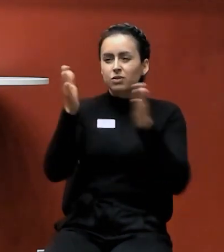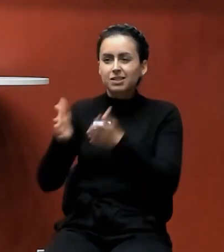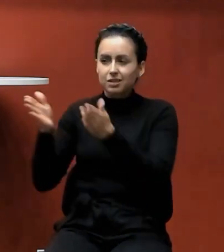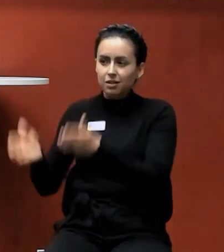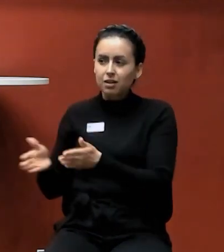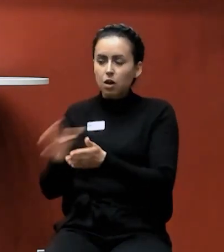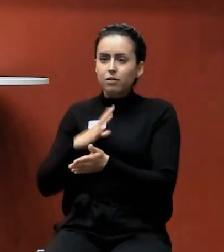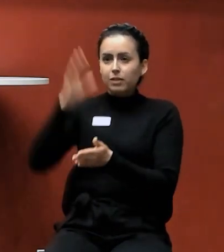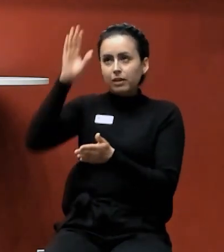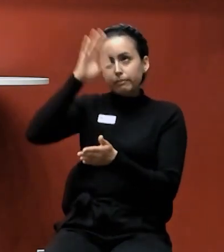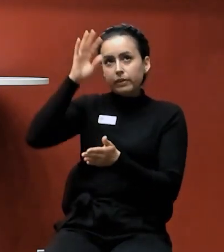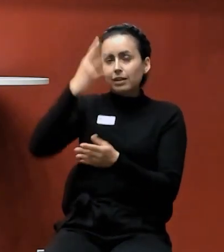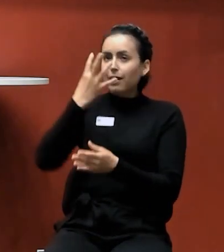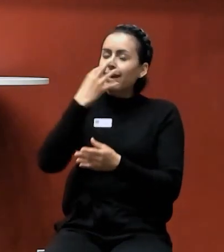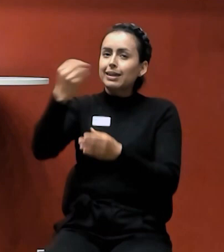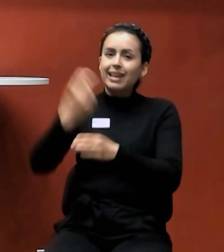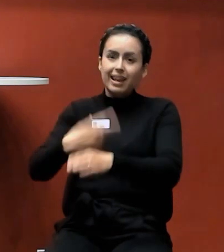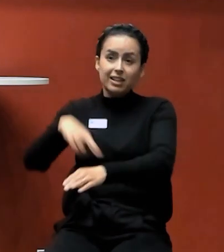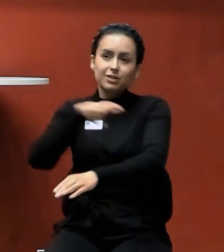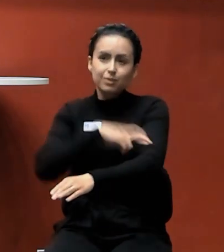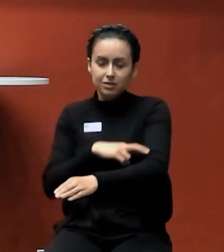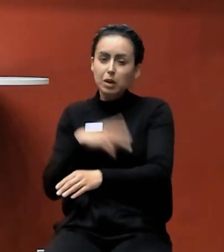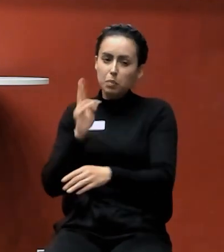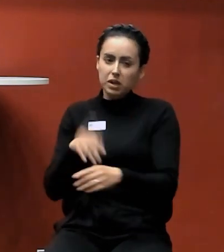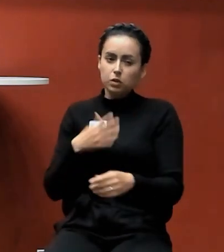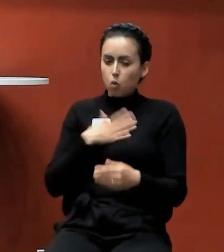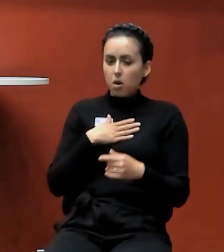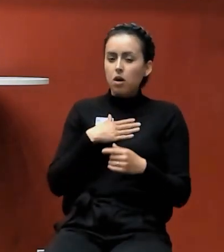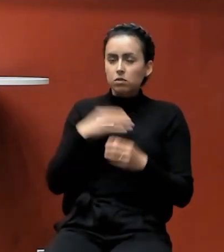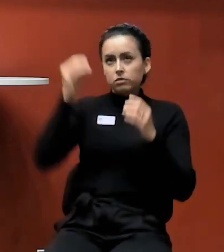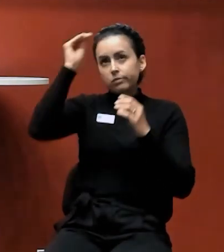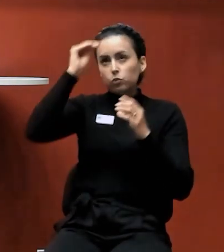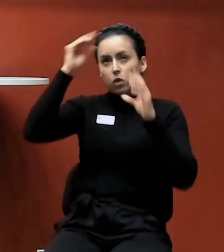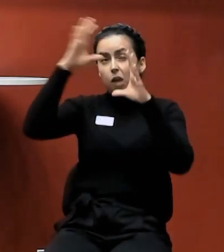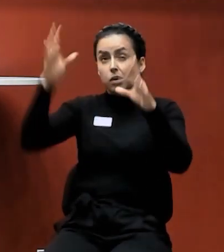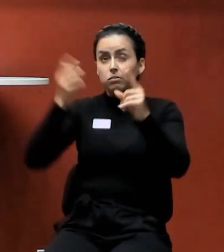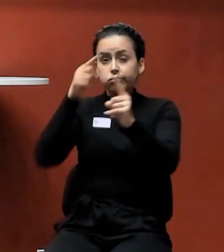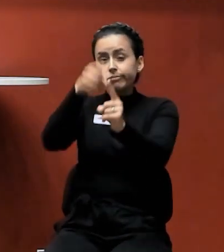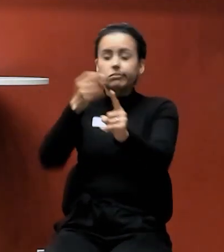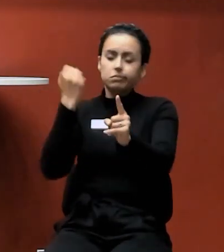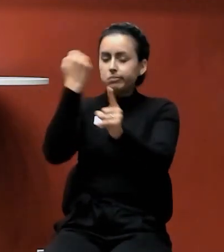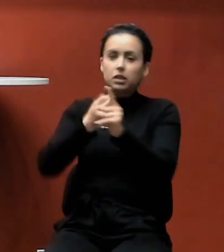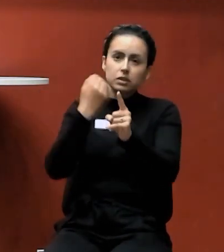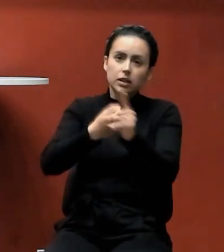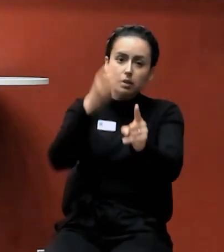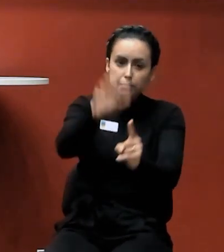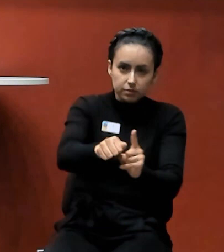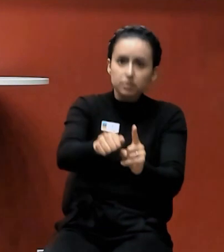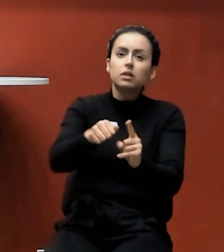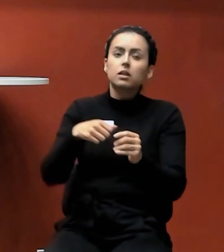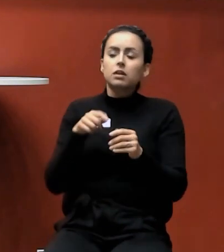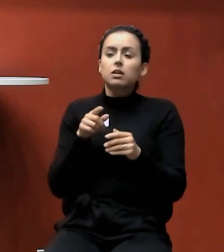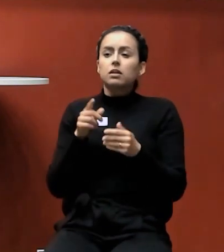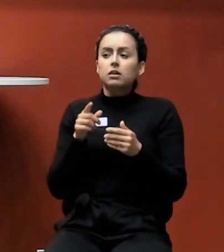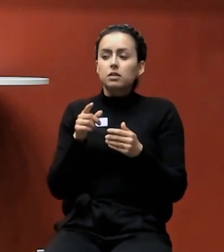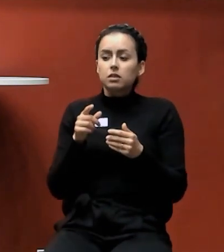resources or resources overall to just go after what they truly want. And that comes down to also understanding when we're changing these, like